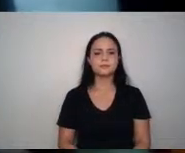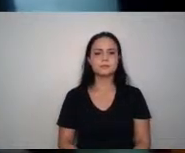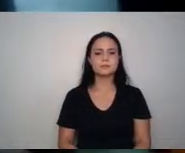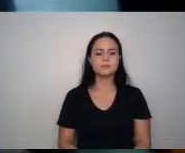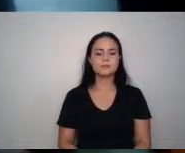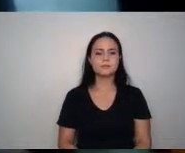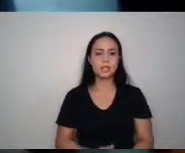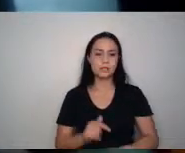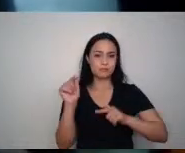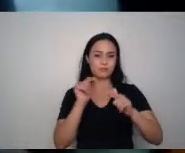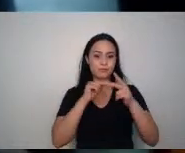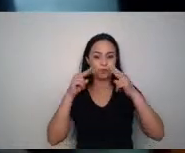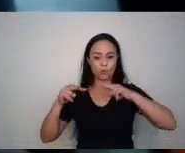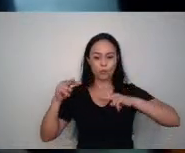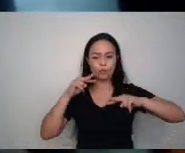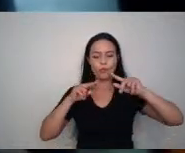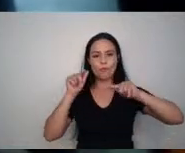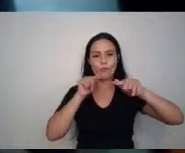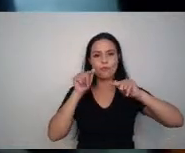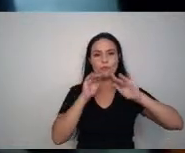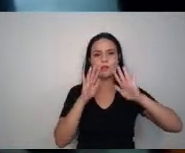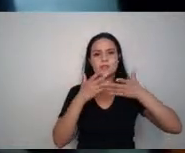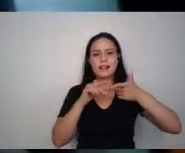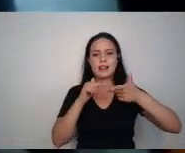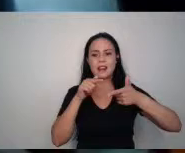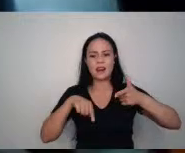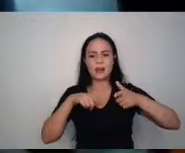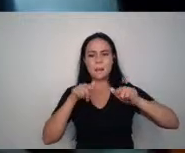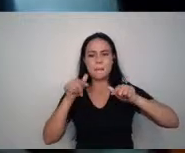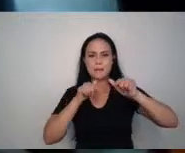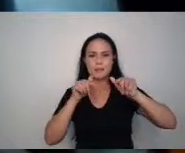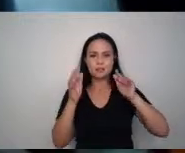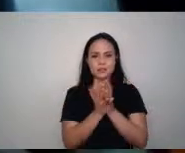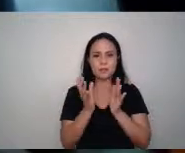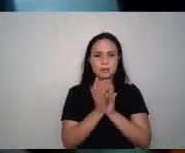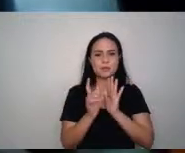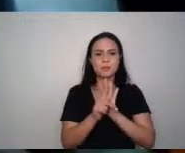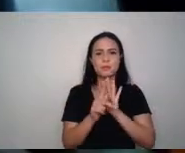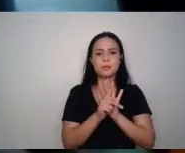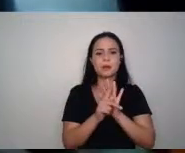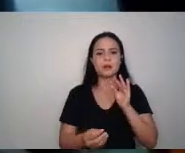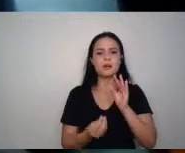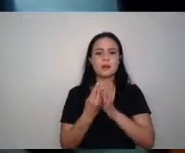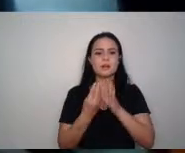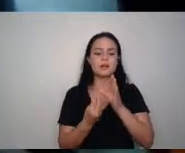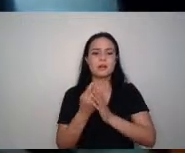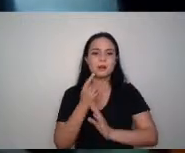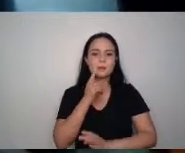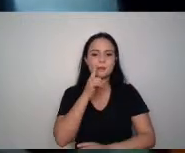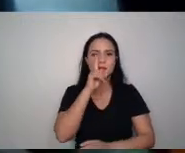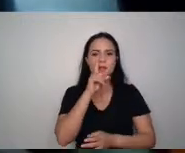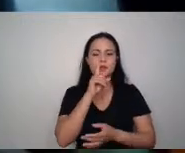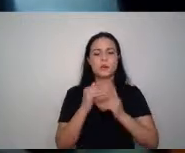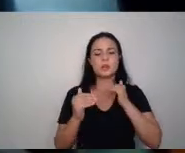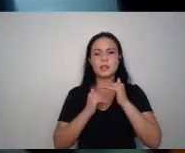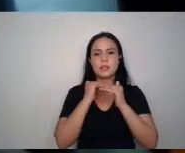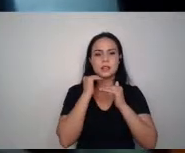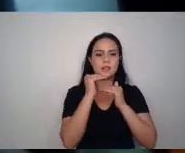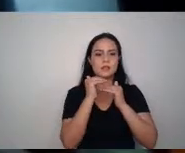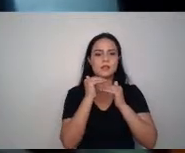The new robots became the supervisors of humans, and they work with them.